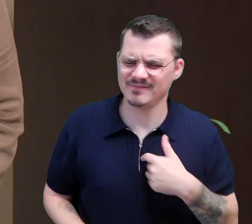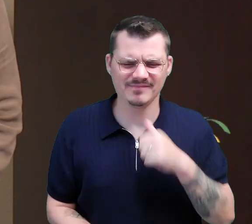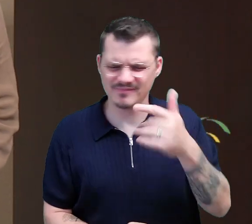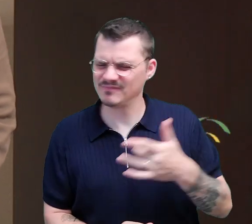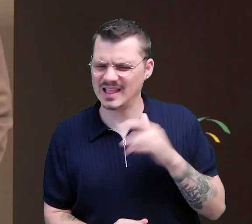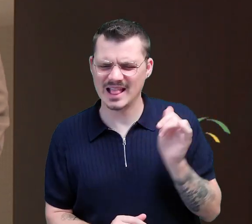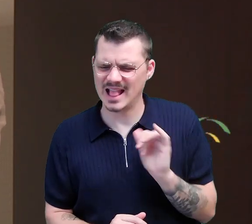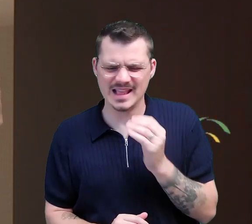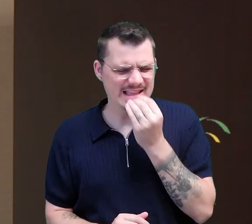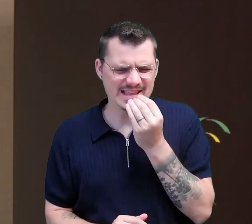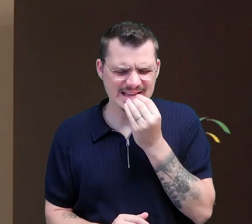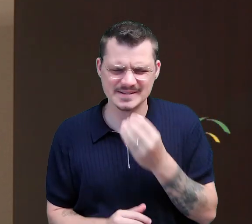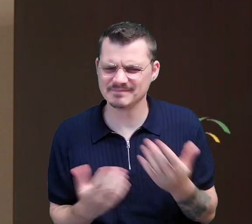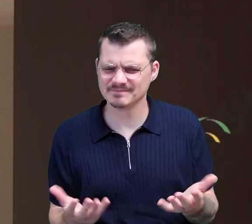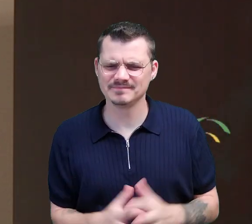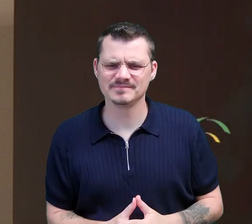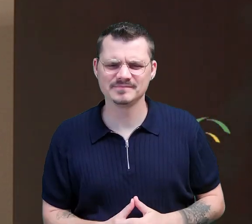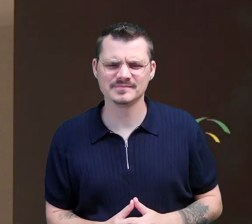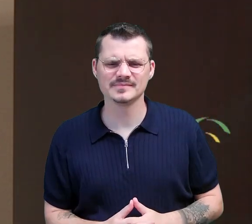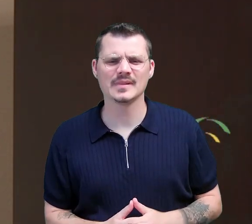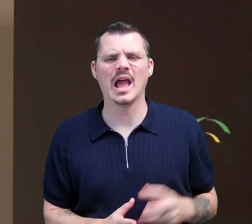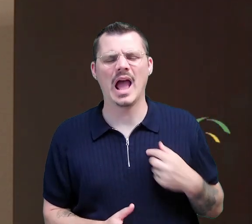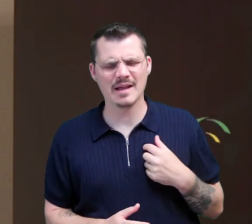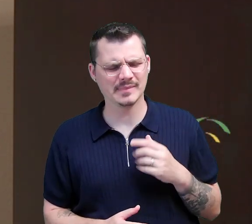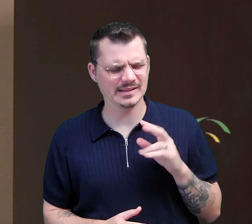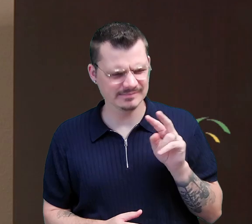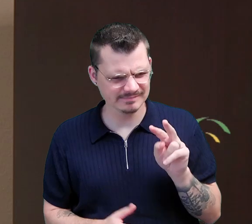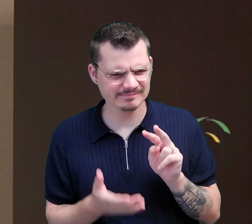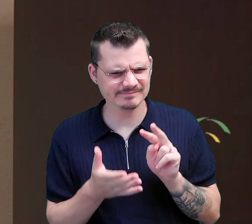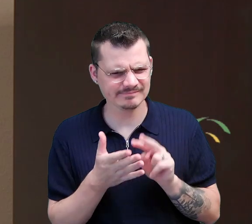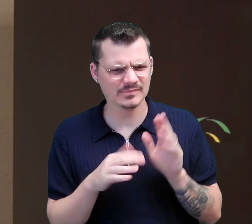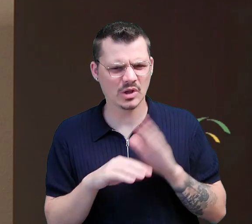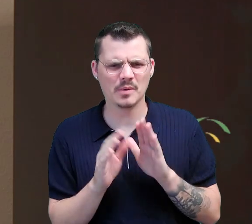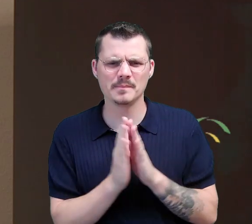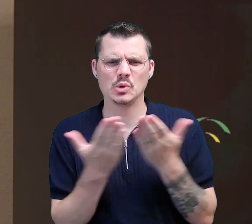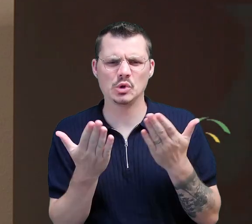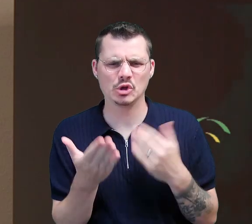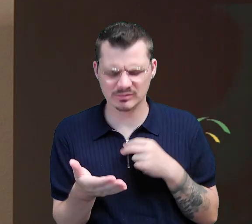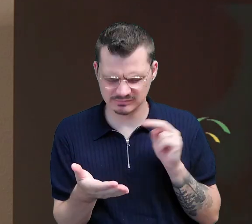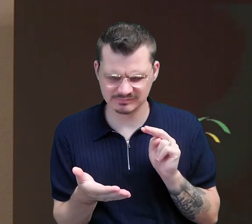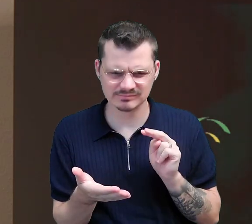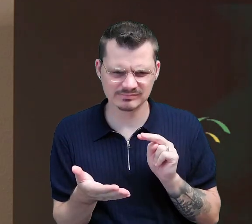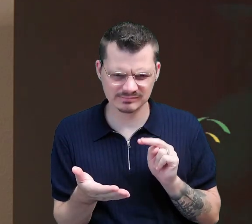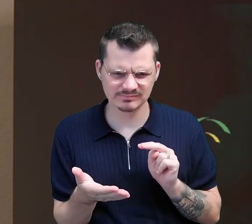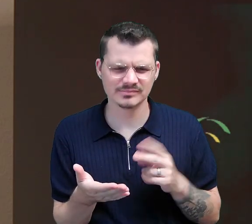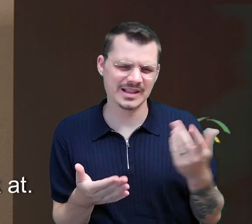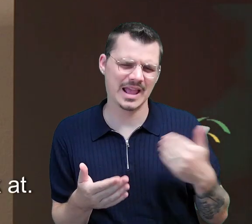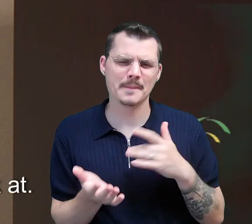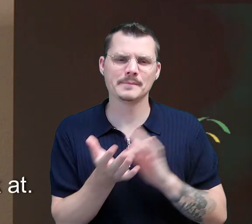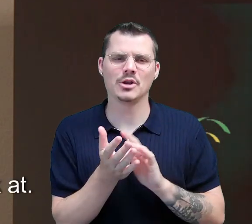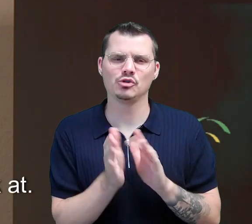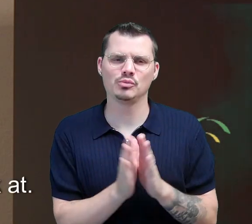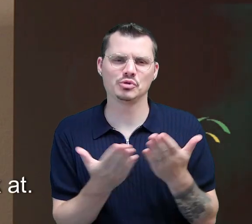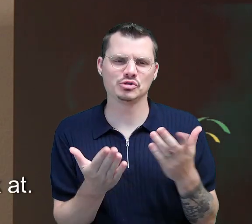eating at all. And I've been checking this out on the book. He had some